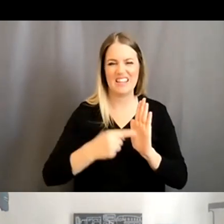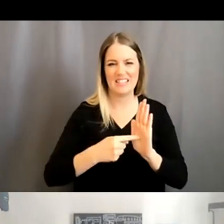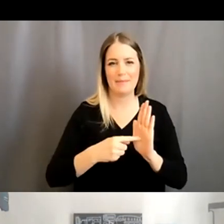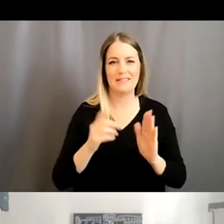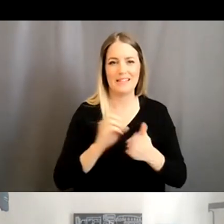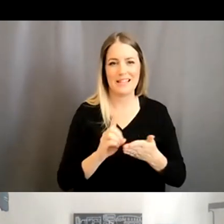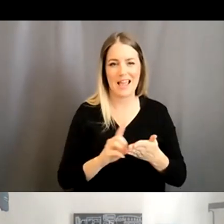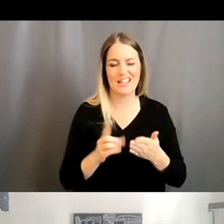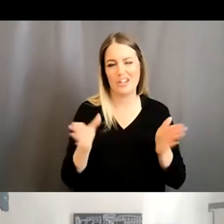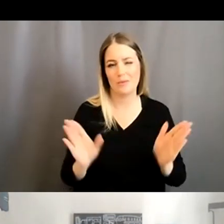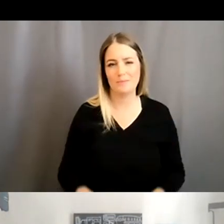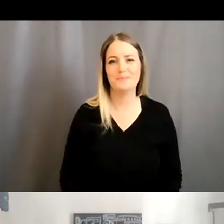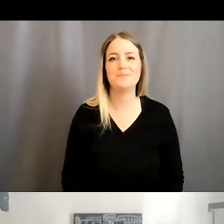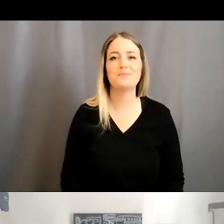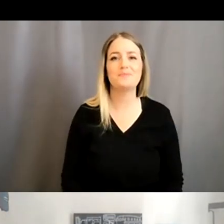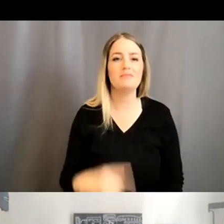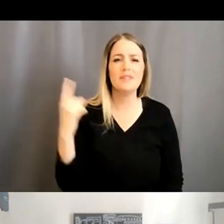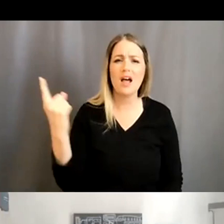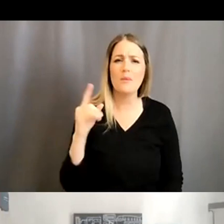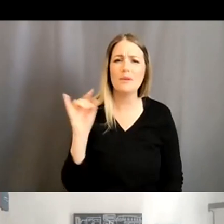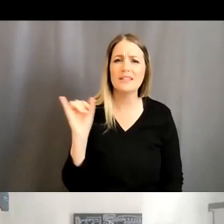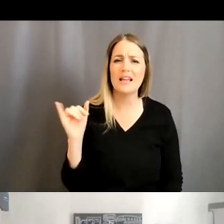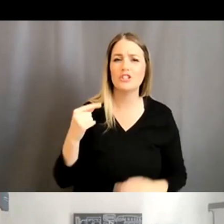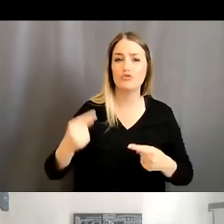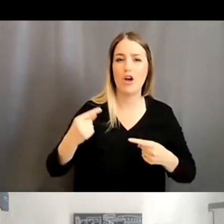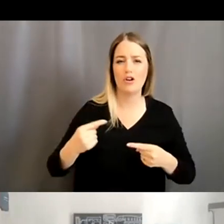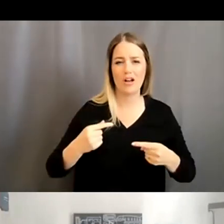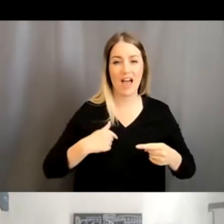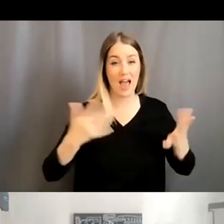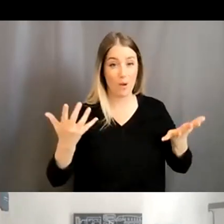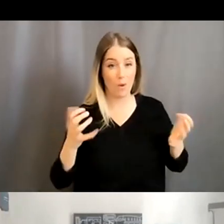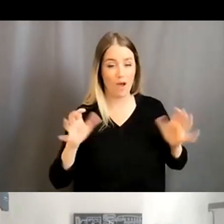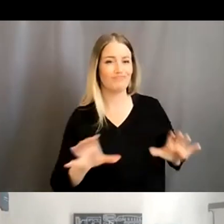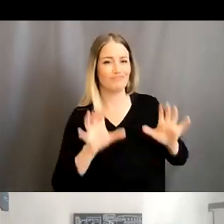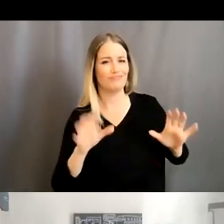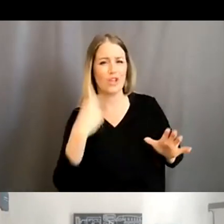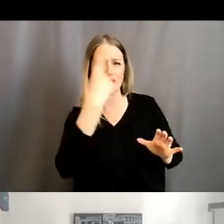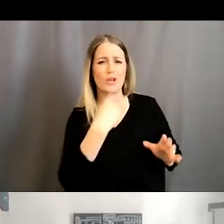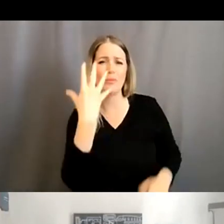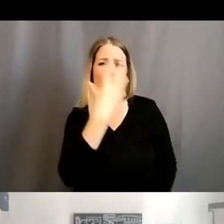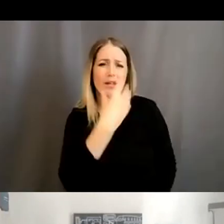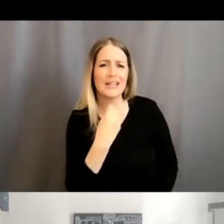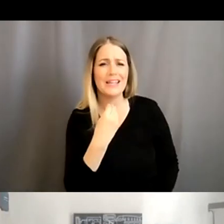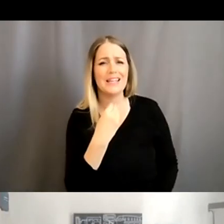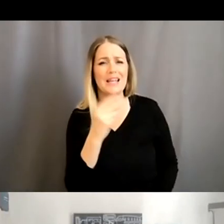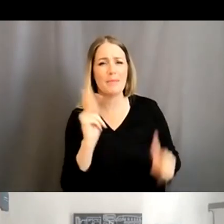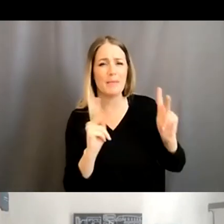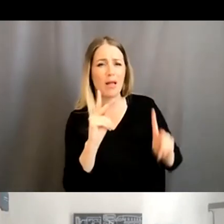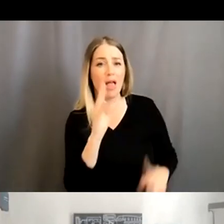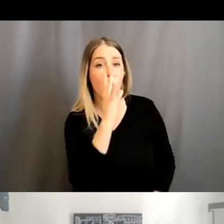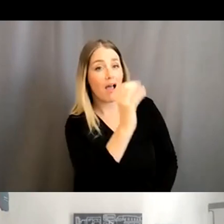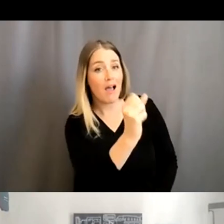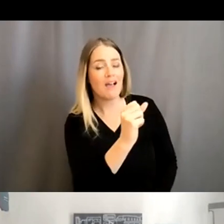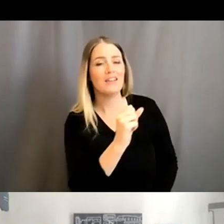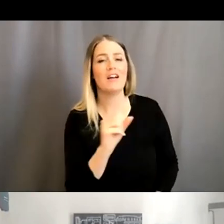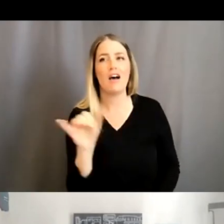there's always like the struggle of, I want this to look pretty and be attractive, and I want this to